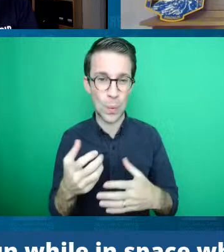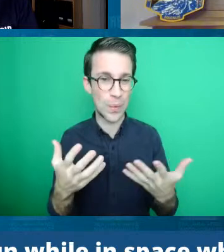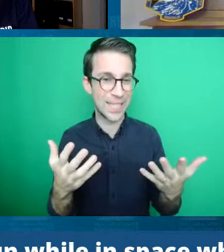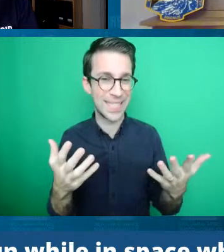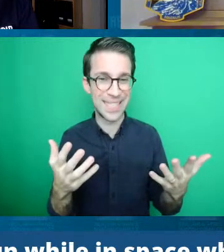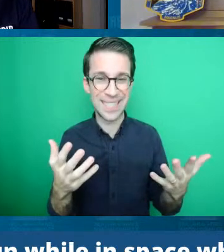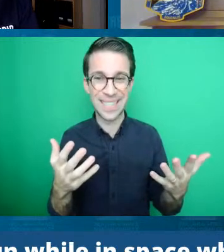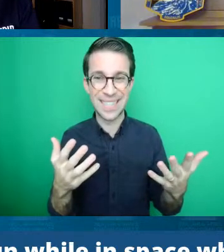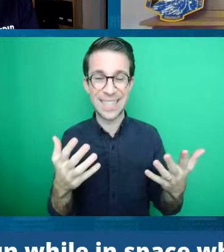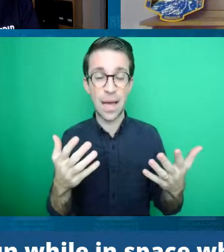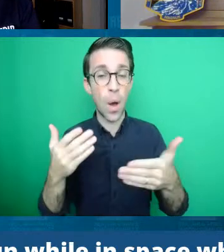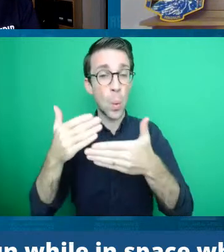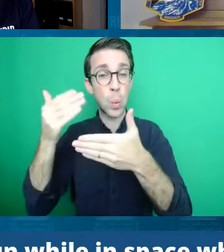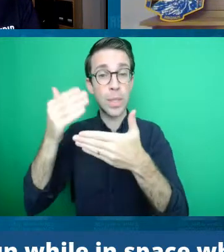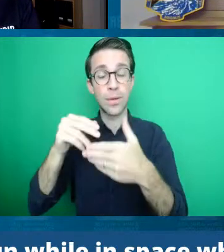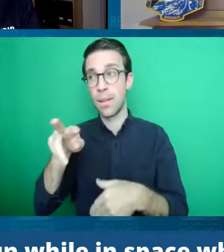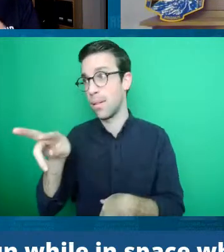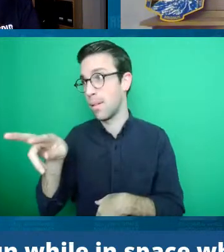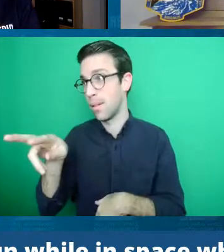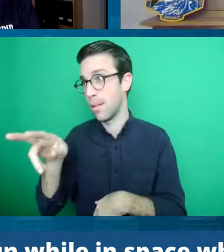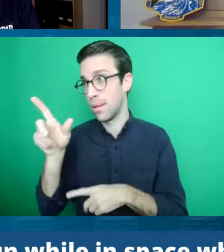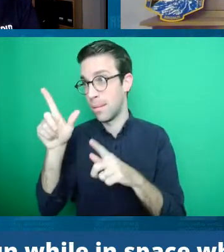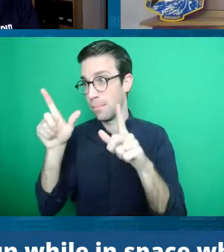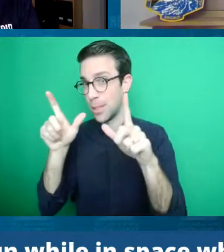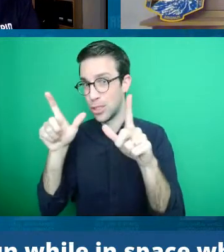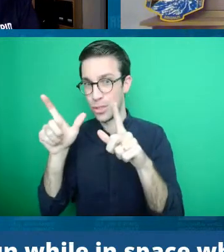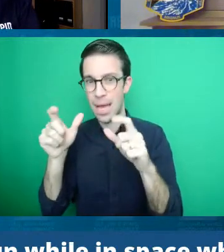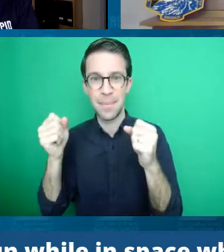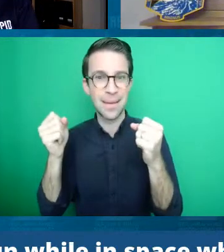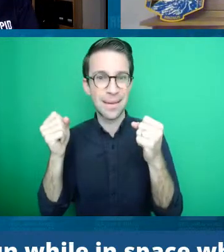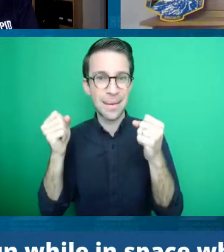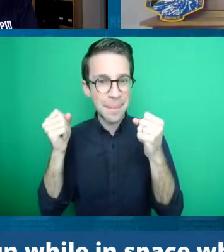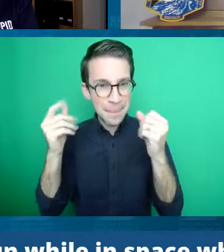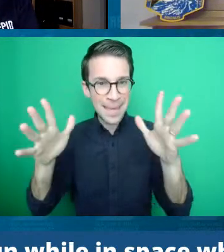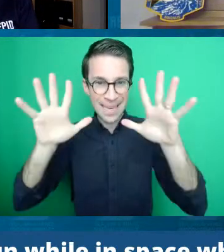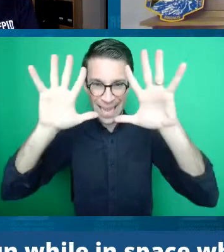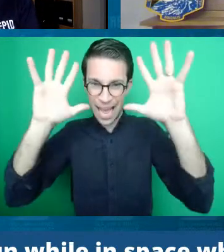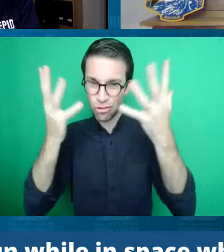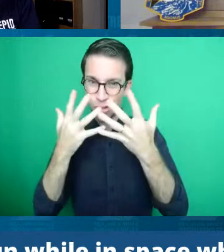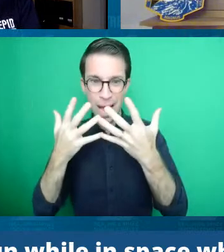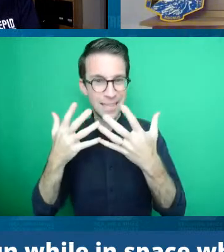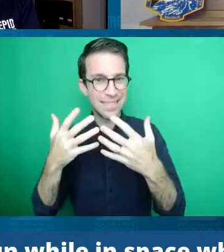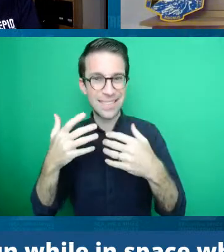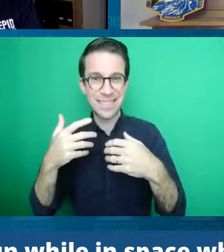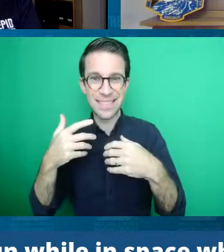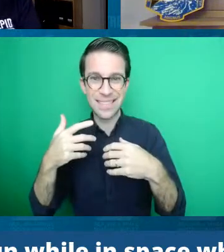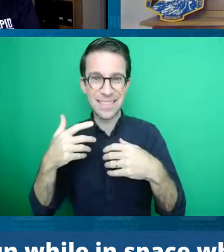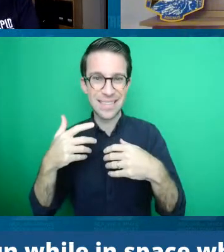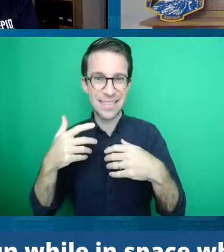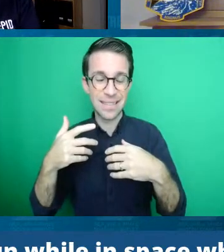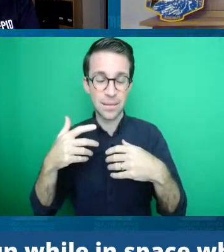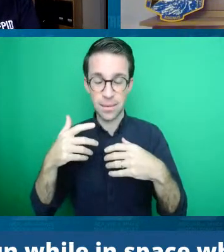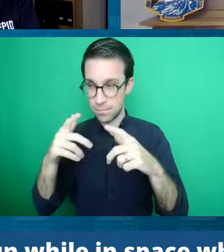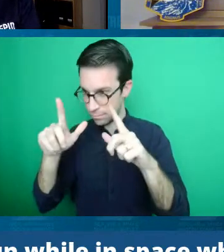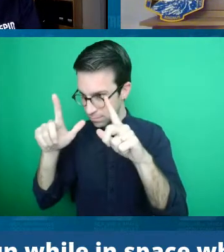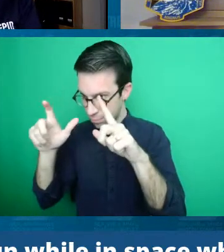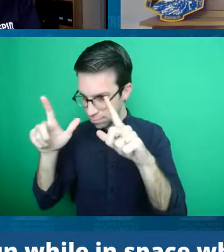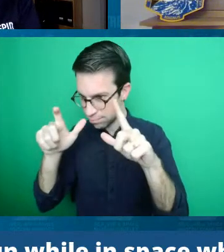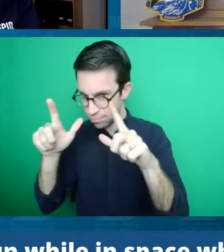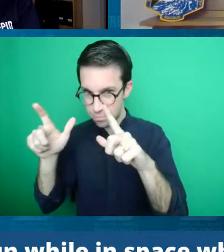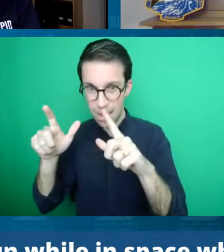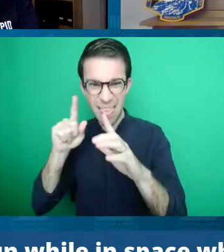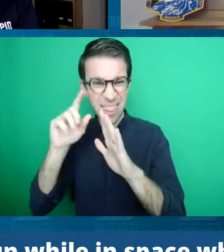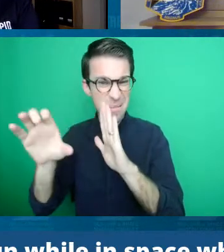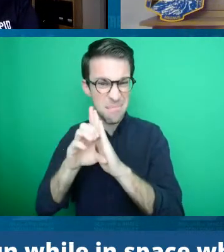Looking out the window and taking pictures. Many astronauts, they spend significant amount. The imagery we get from space,